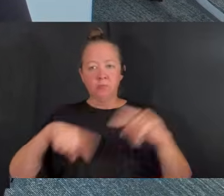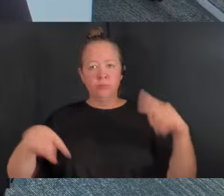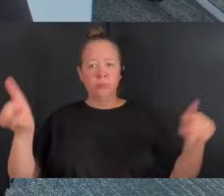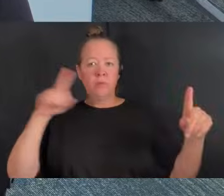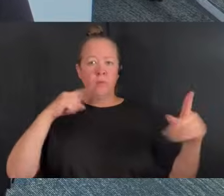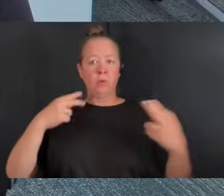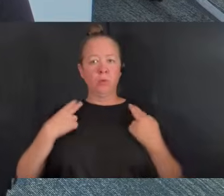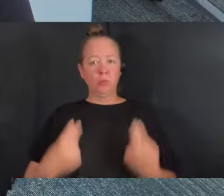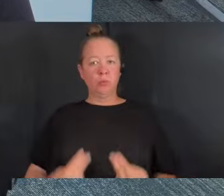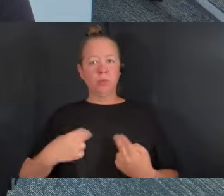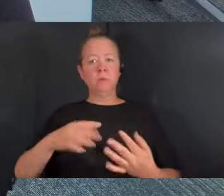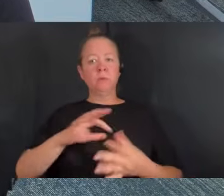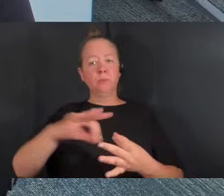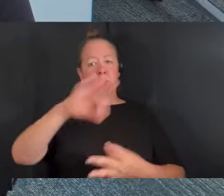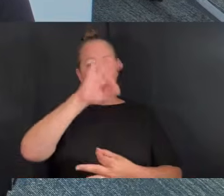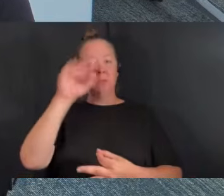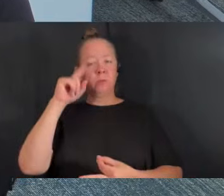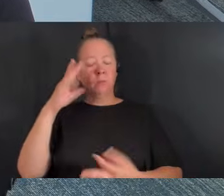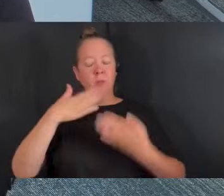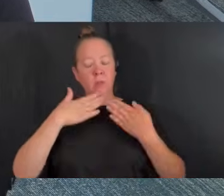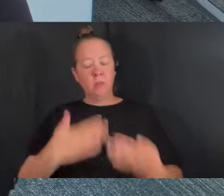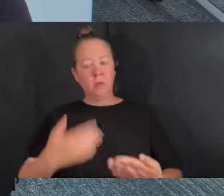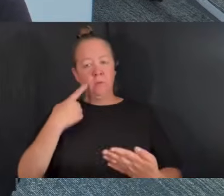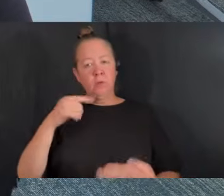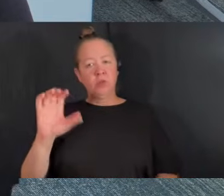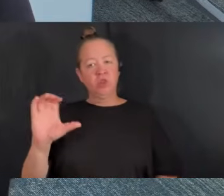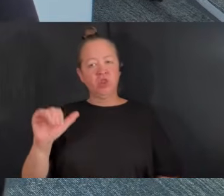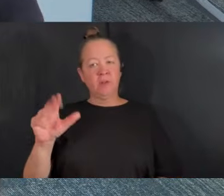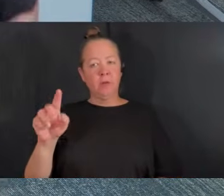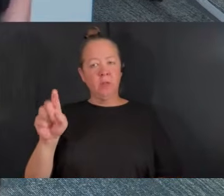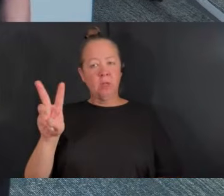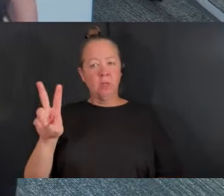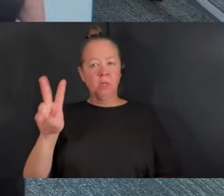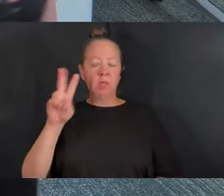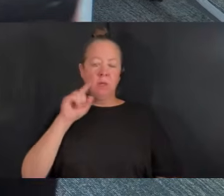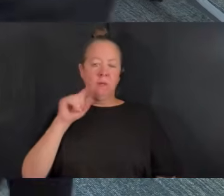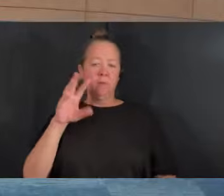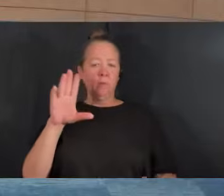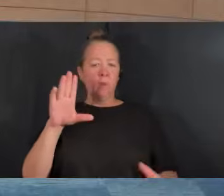for going along with that and for celebrating it. Thank you.